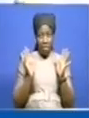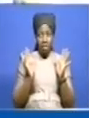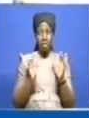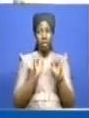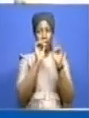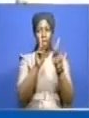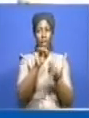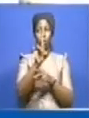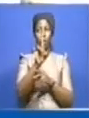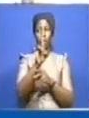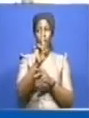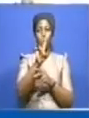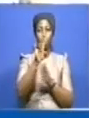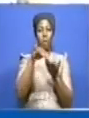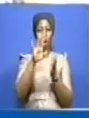Okay, two